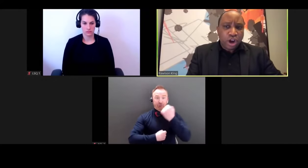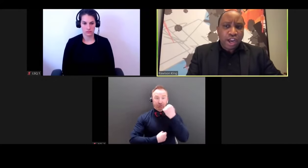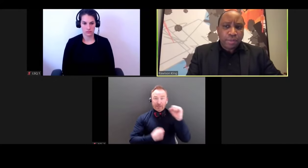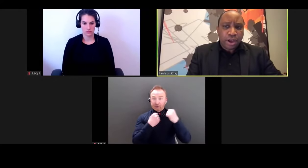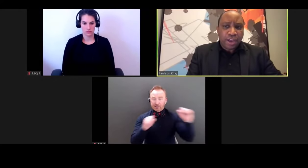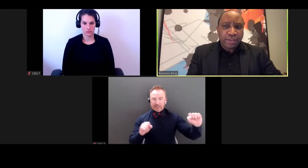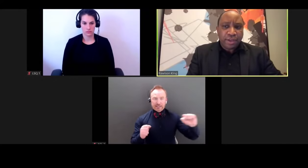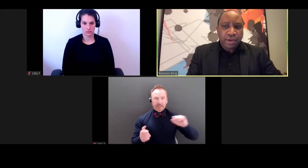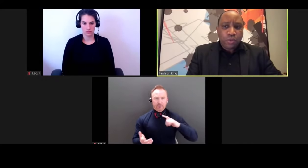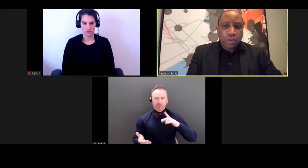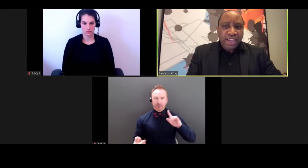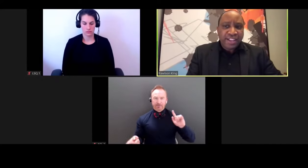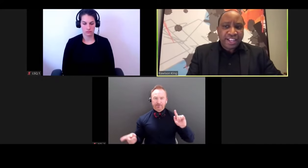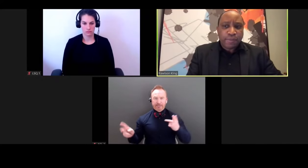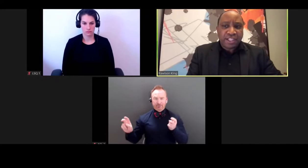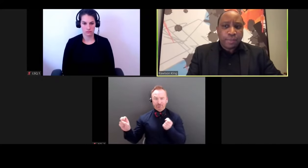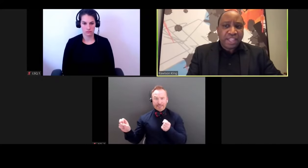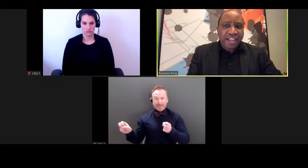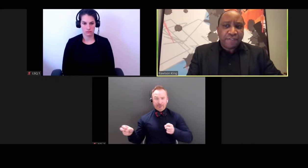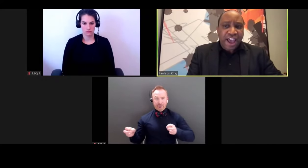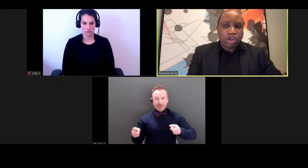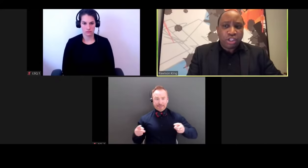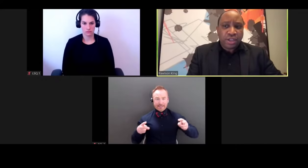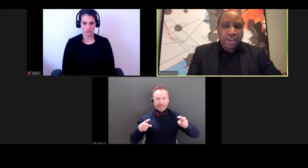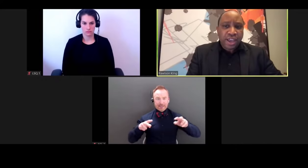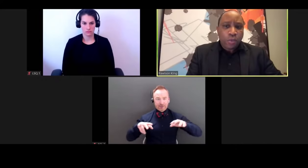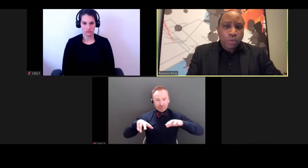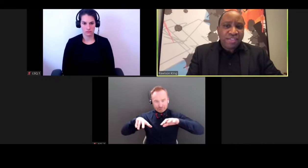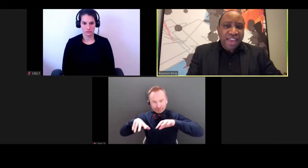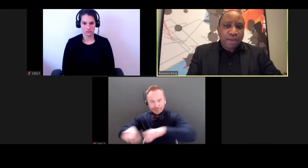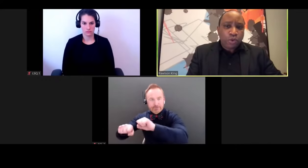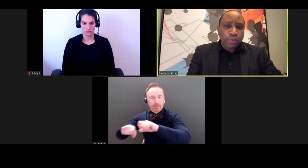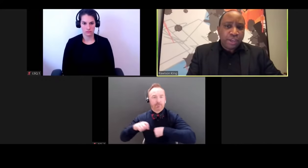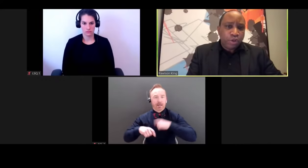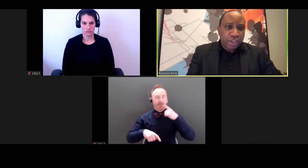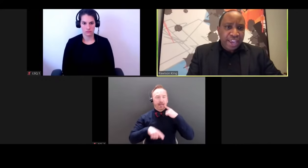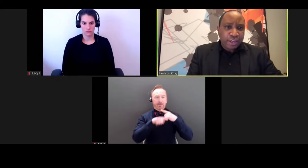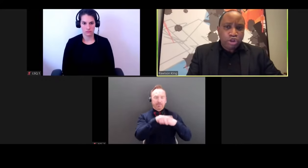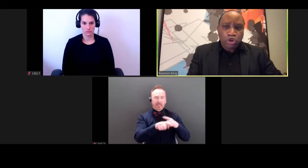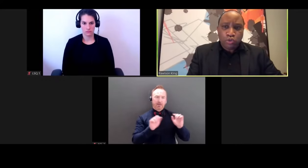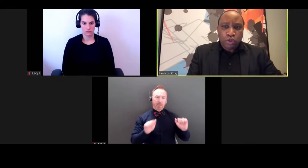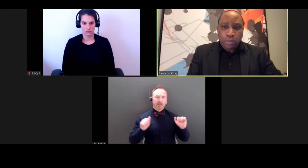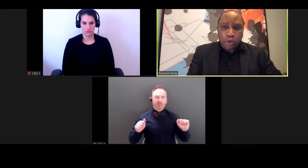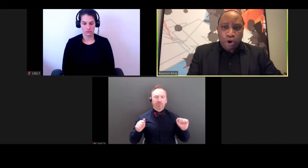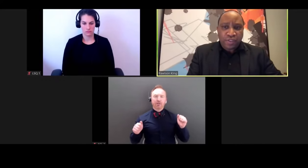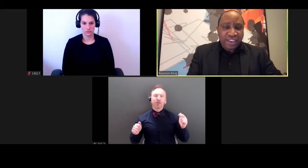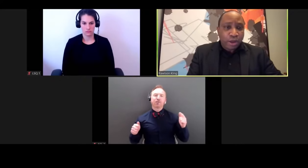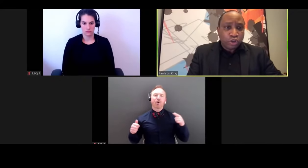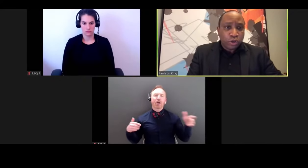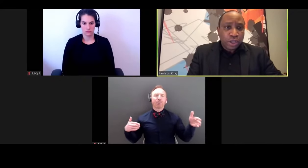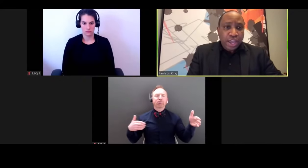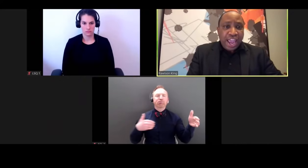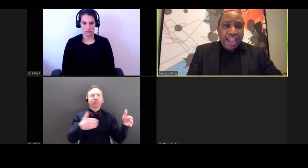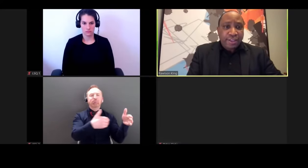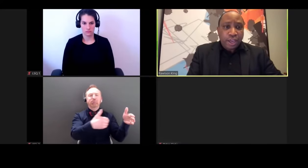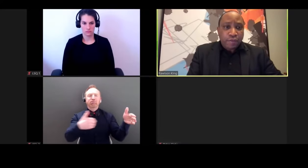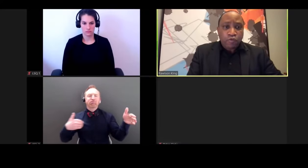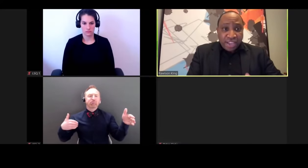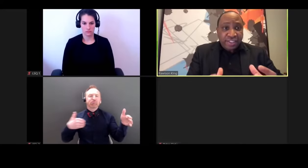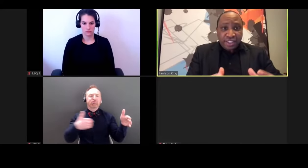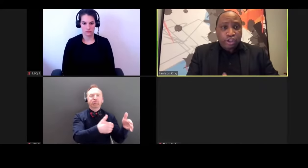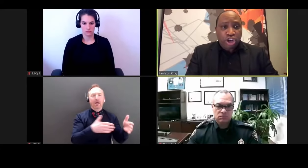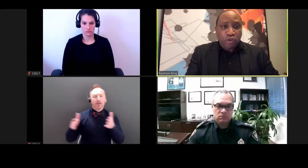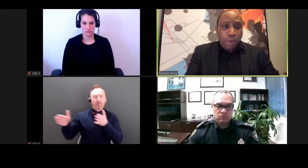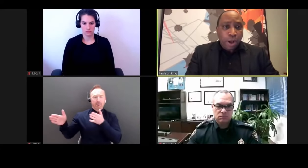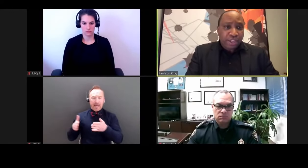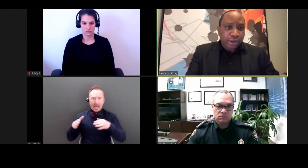a timeline when we can expect a plan of action and when that will be communicated to the board, the council, and